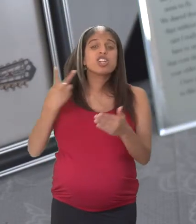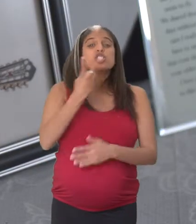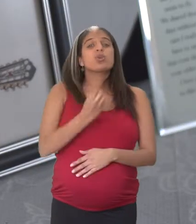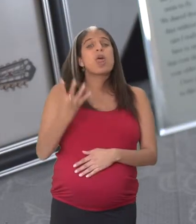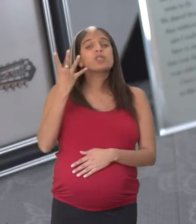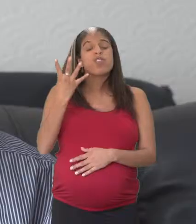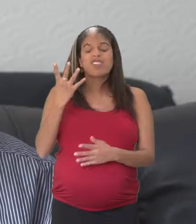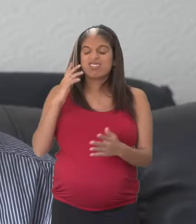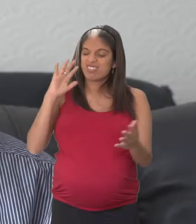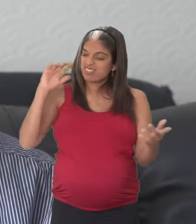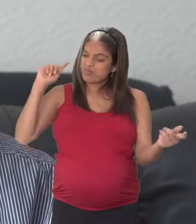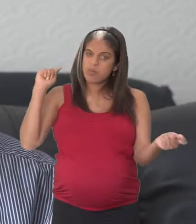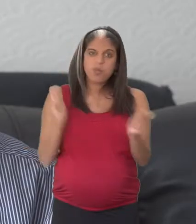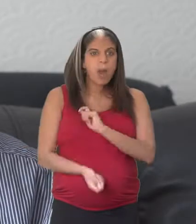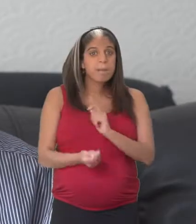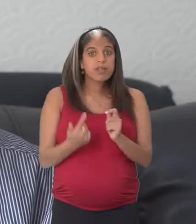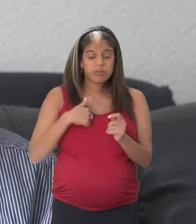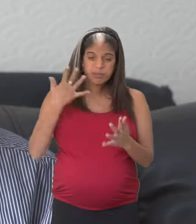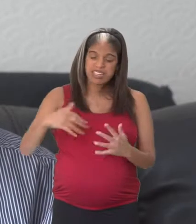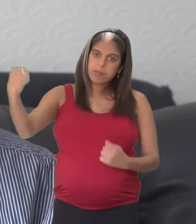everything changed for me. I had